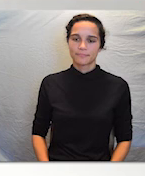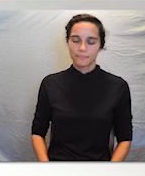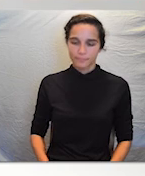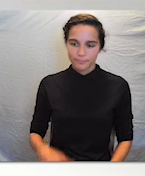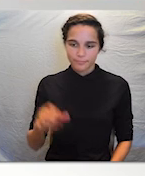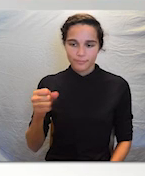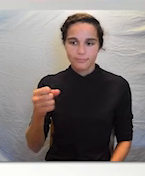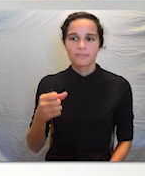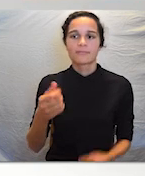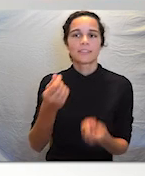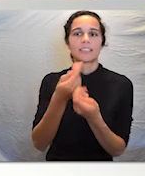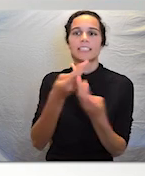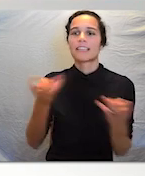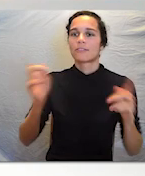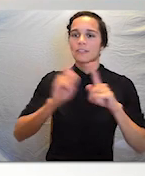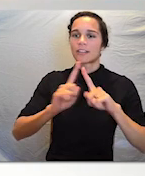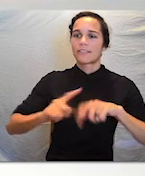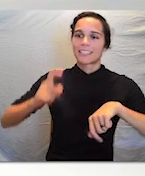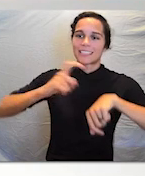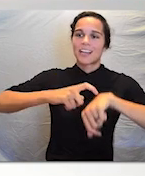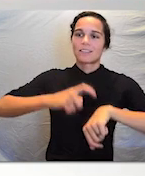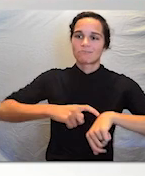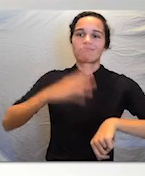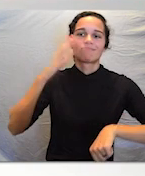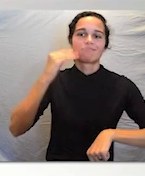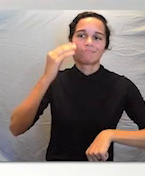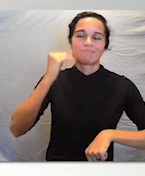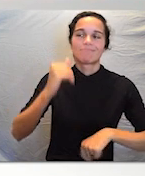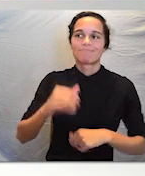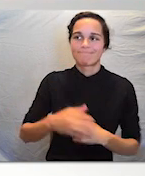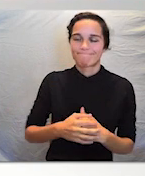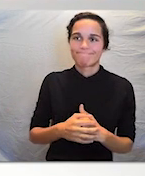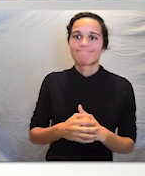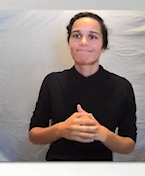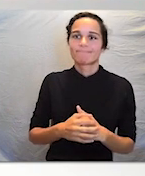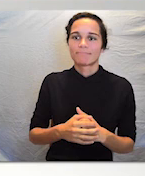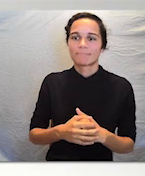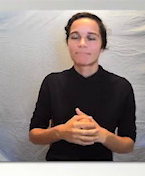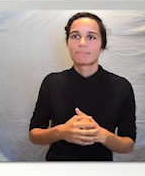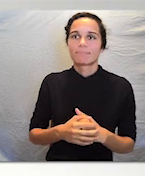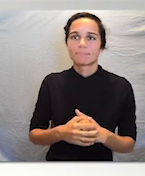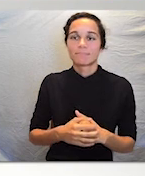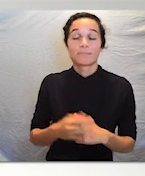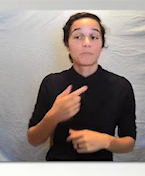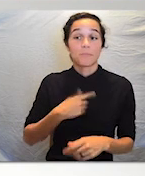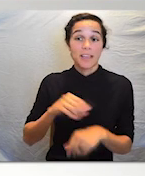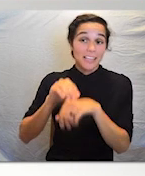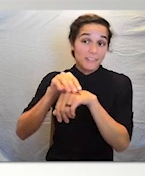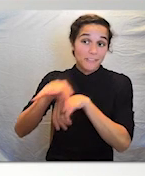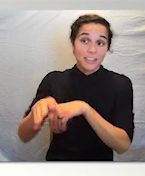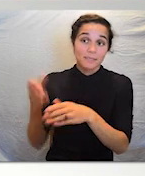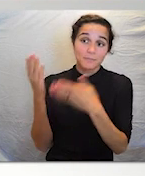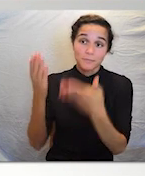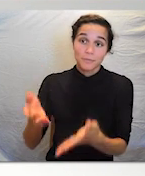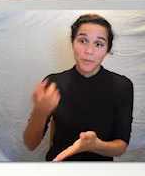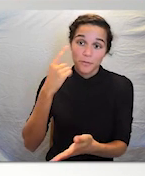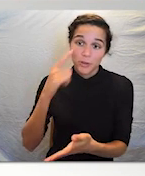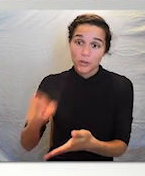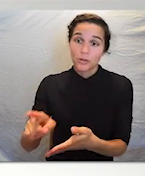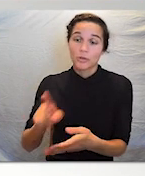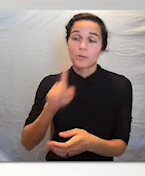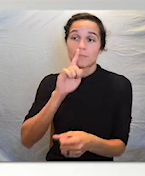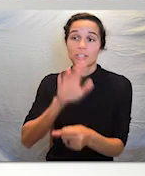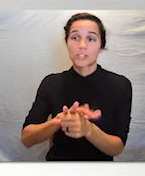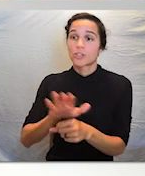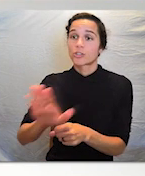ways. But my best advice to you is make sure she knows her